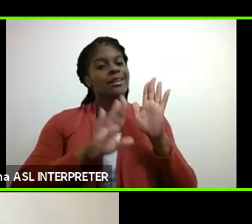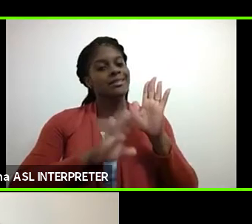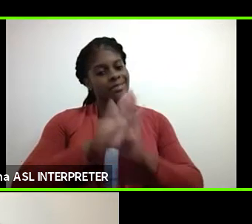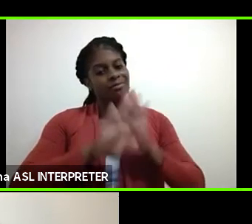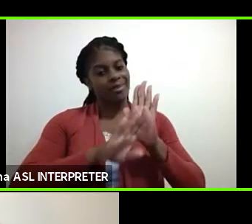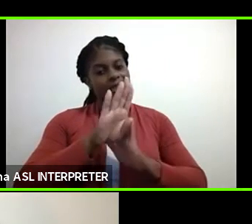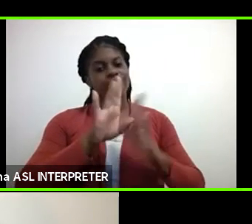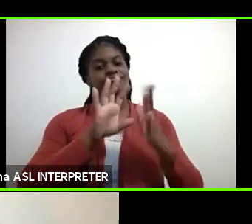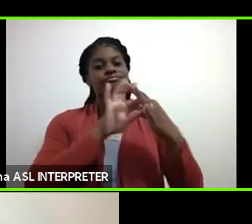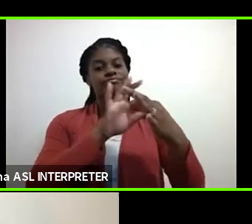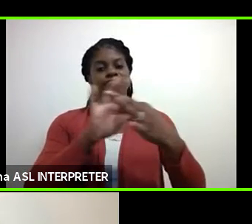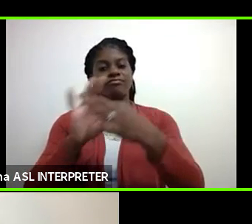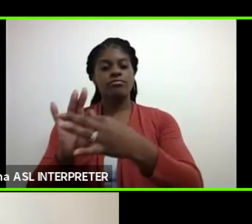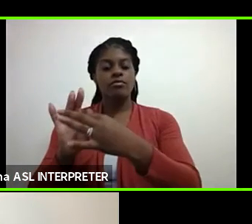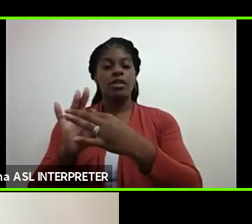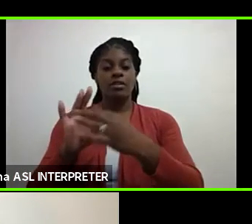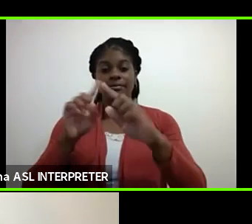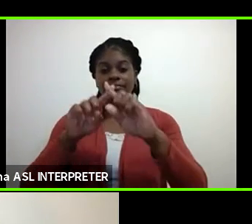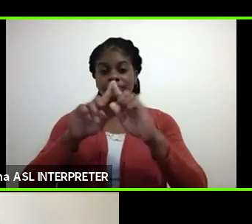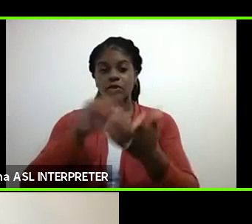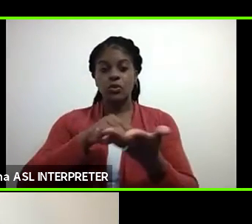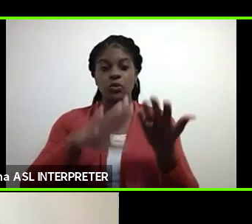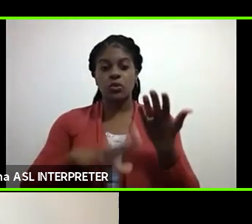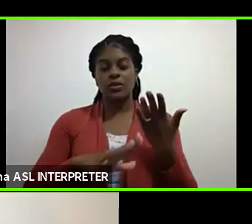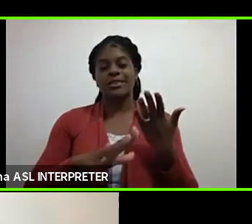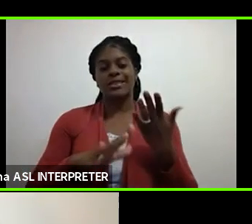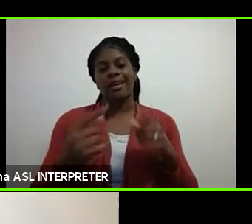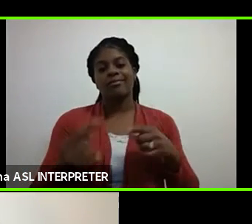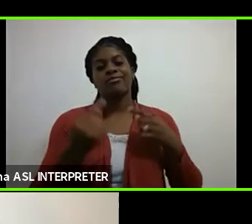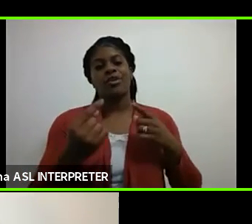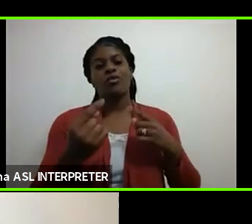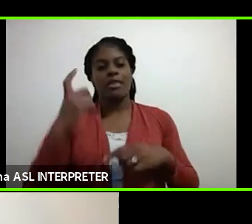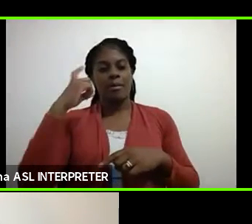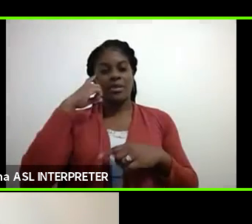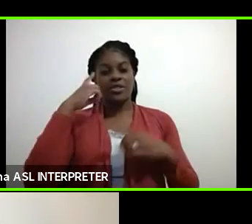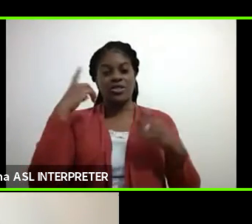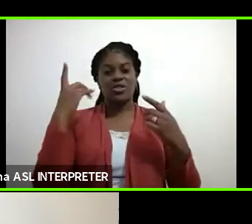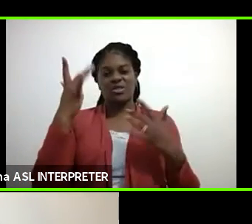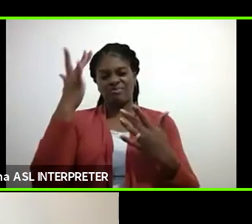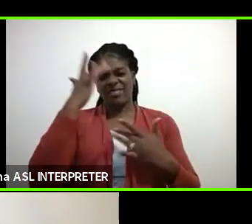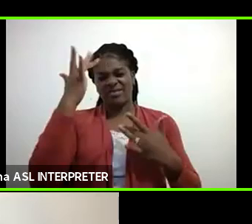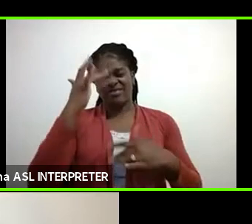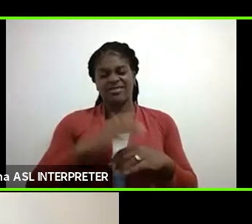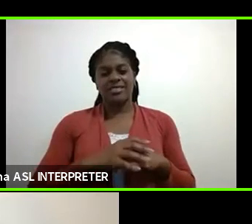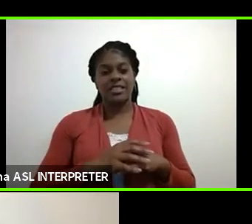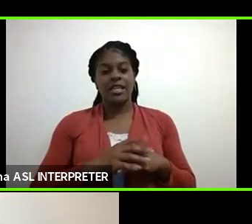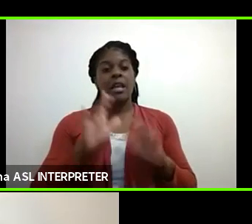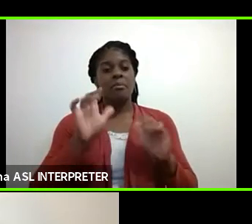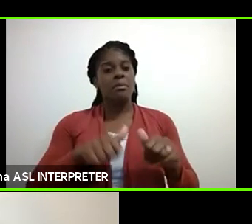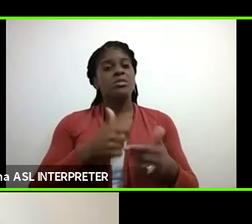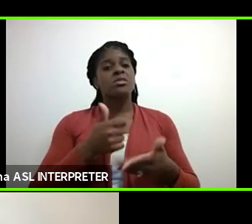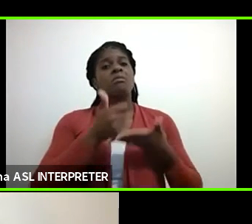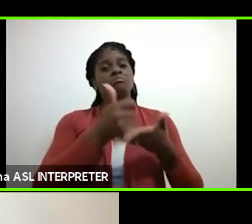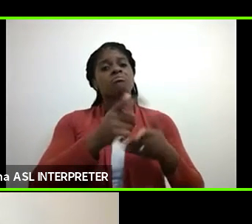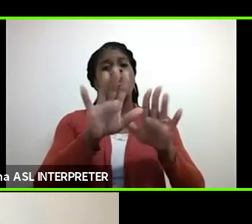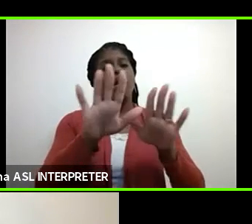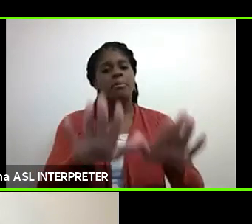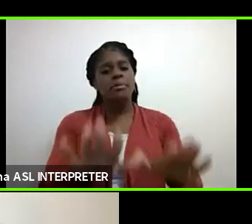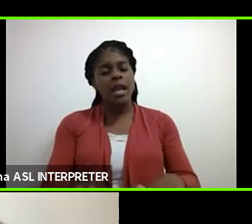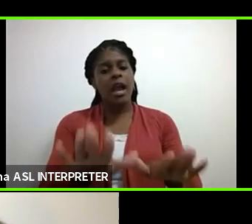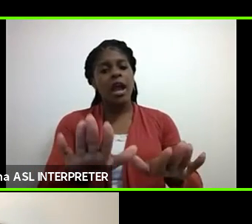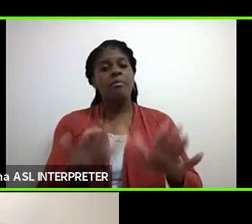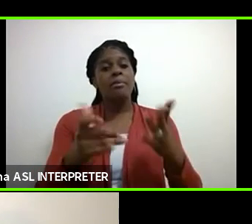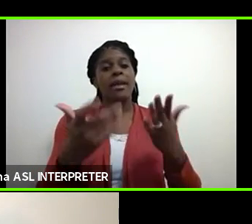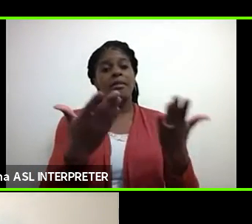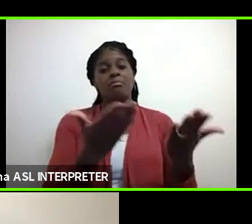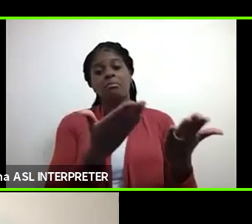I've been able to develop relationships with students who struggle with mental illness and have been able to assist with calming them down and maybe bringing them to a place where they